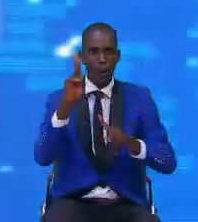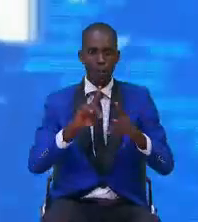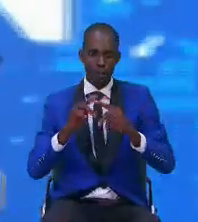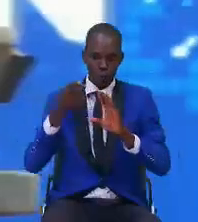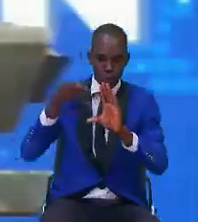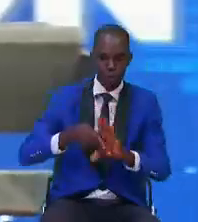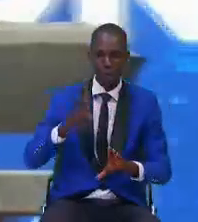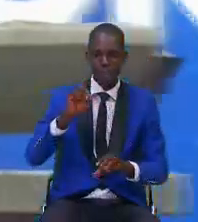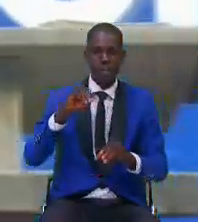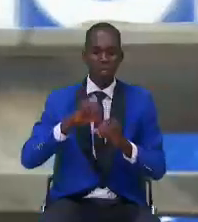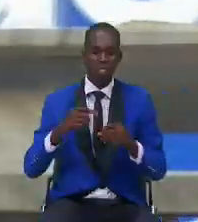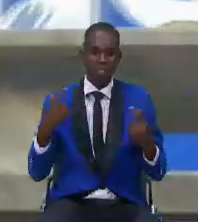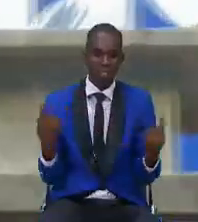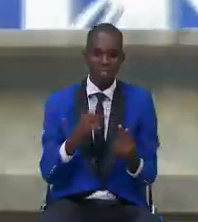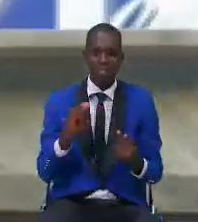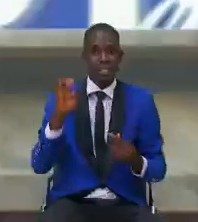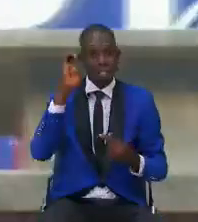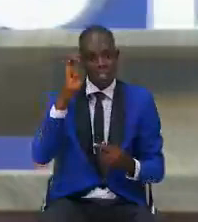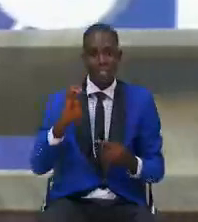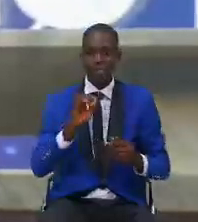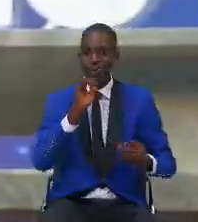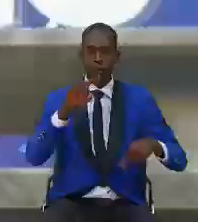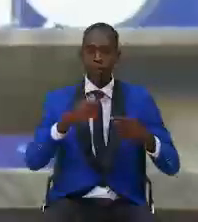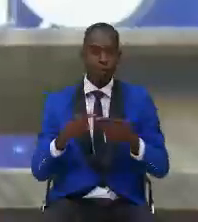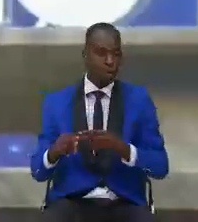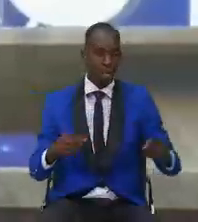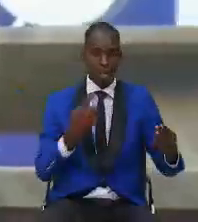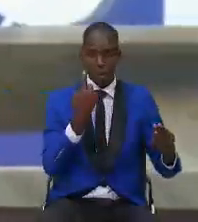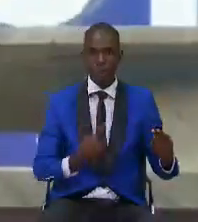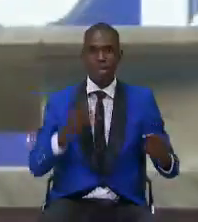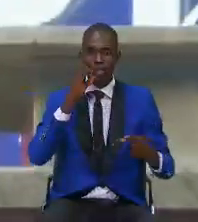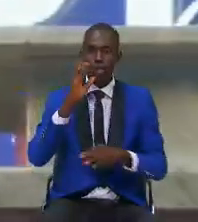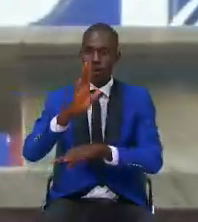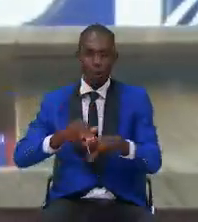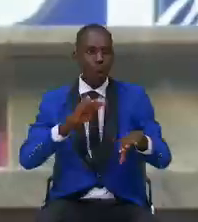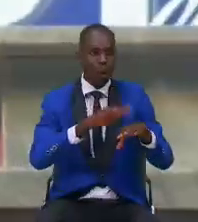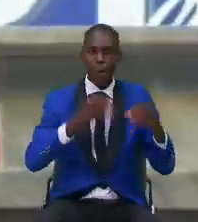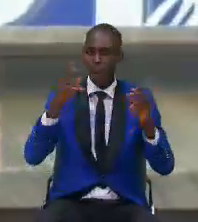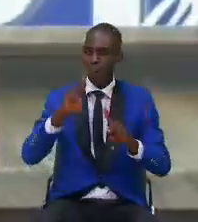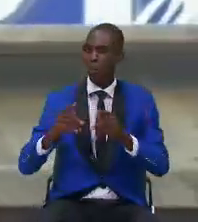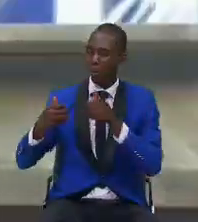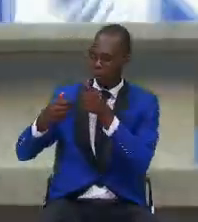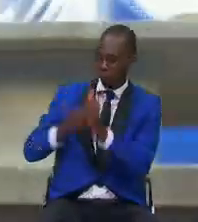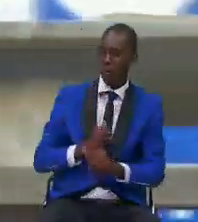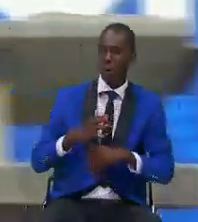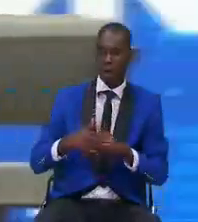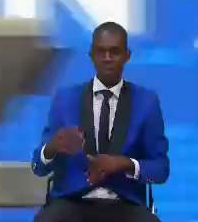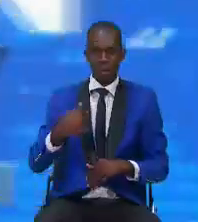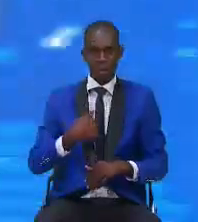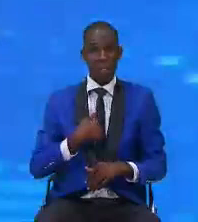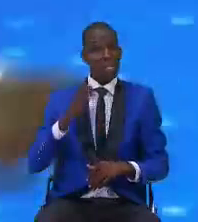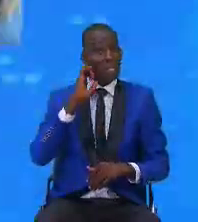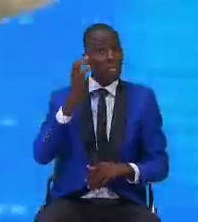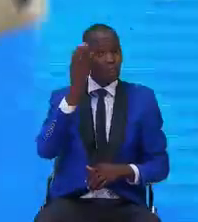path that leads to perdition, that leads to hell. He called other people, women and men. He said, follow after